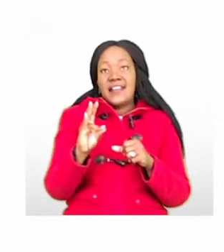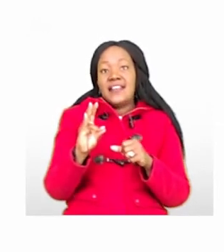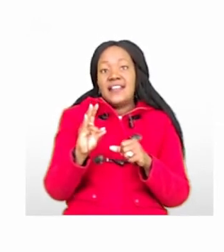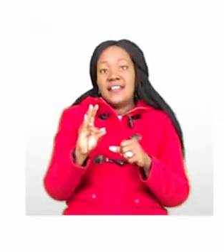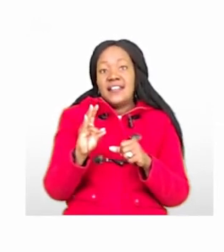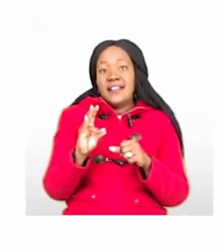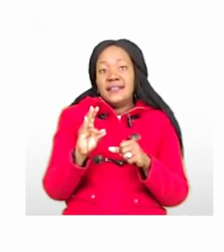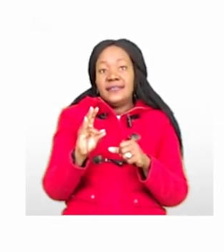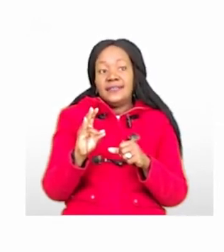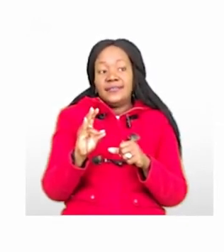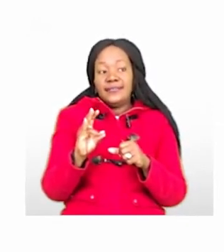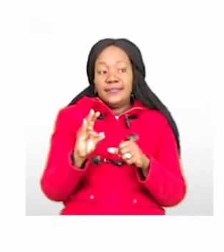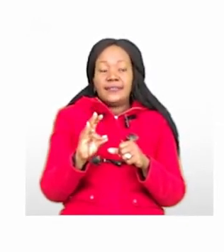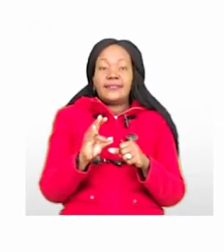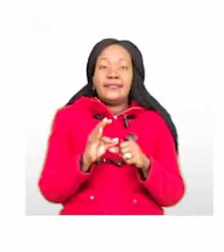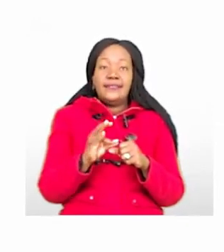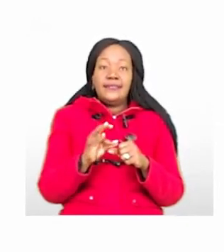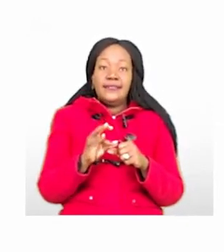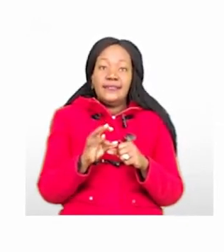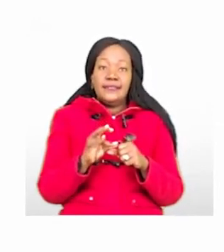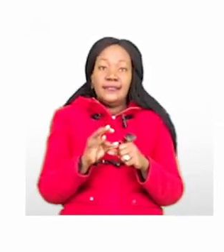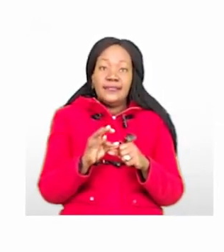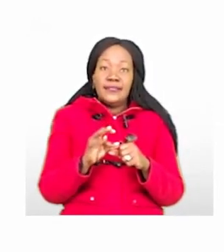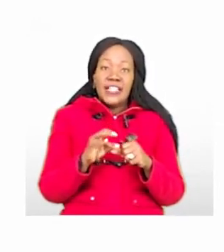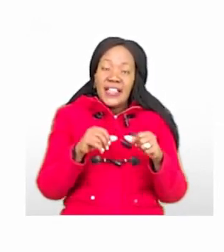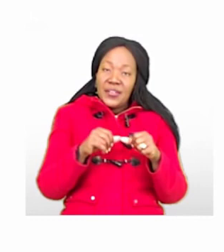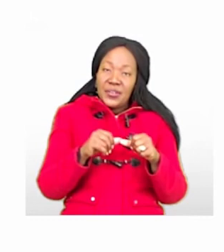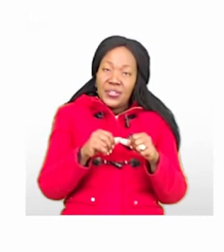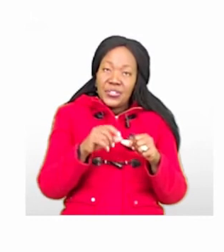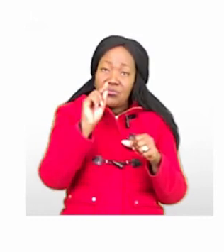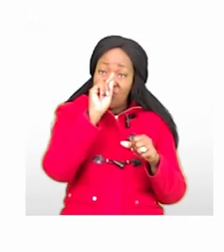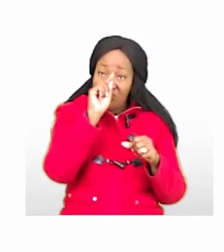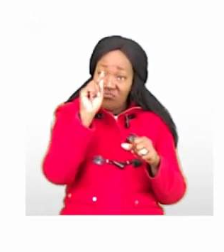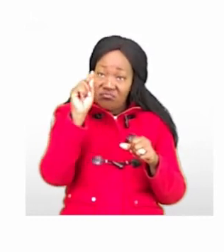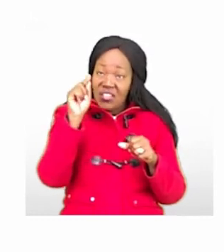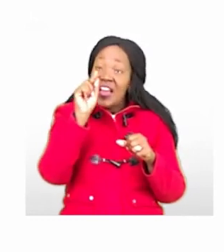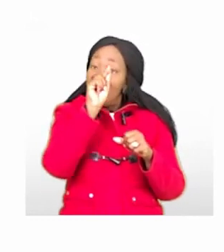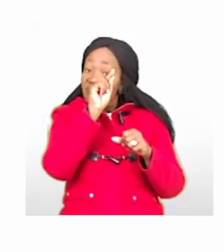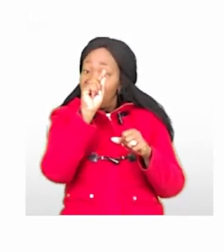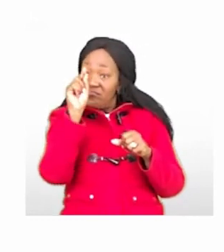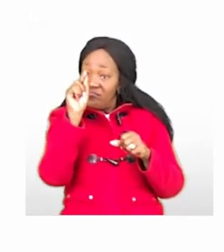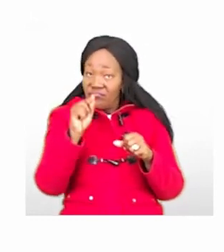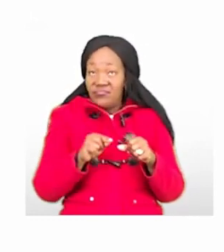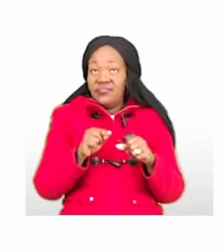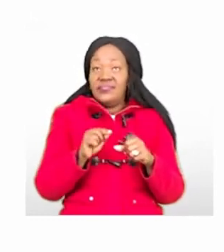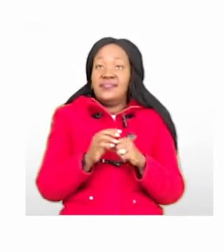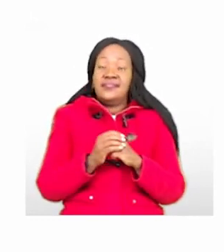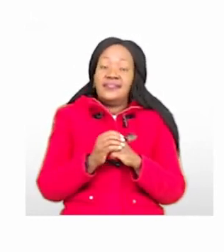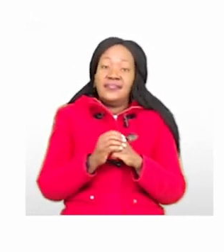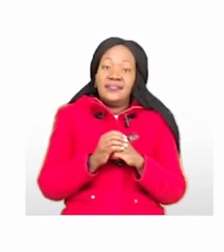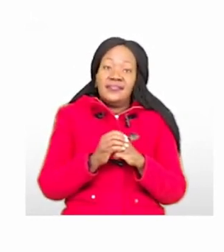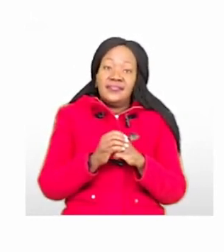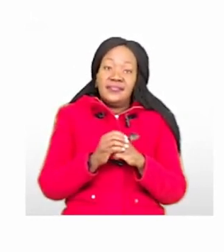7 eggs for Mother Goose. And let's trace number 7 at the bottom of page